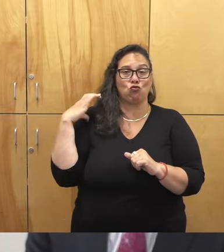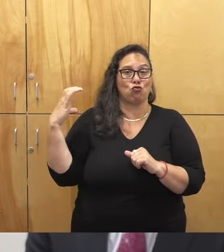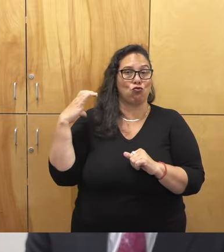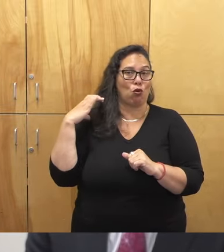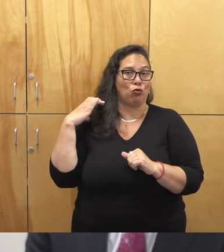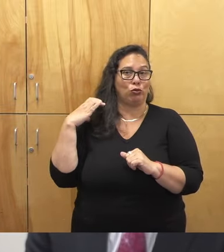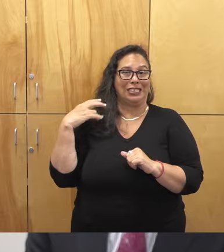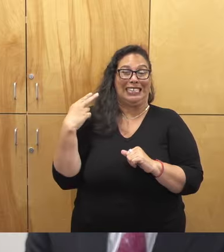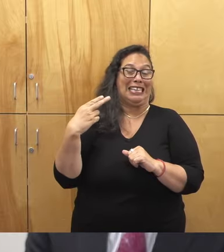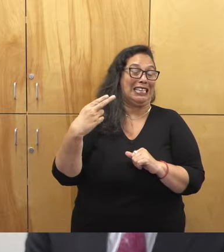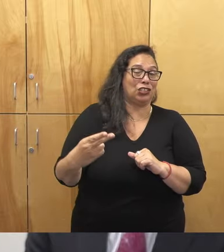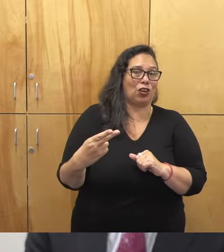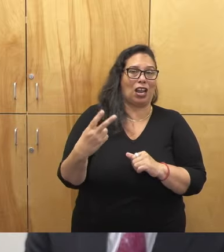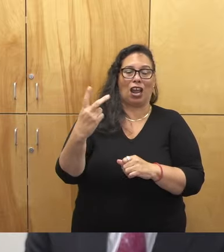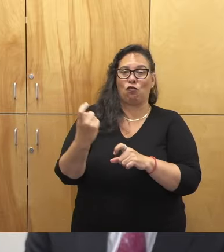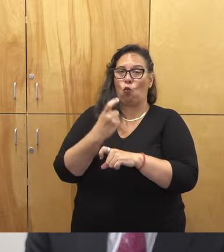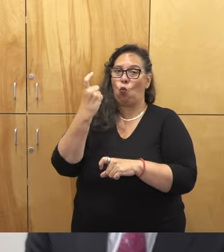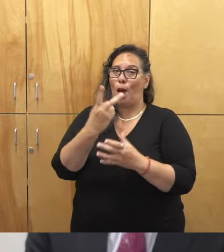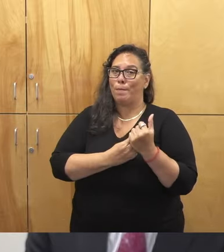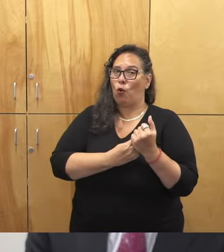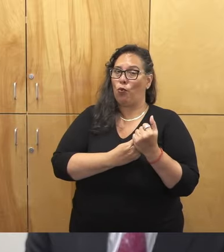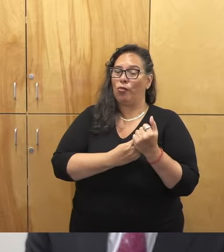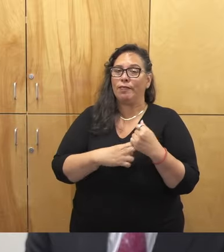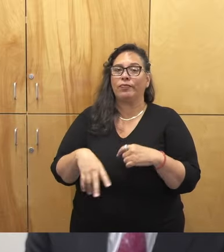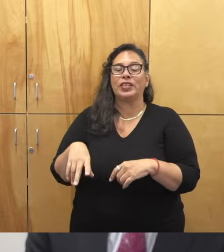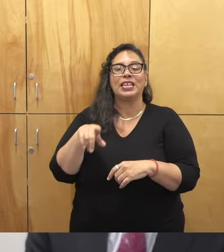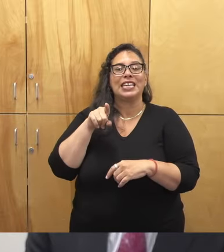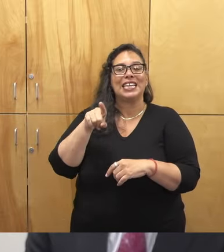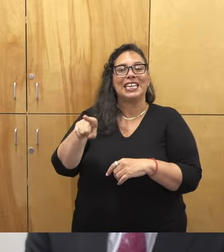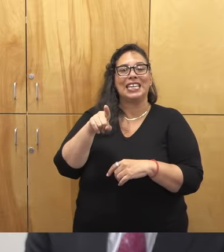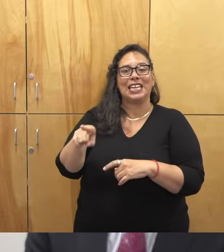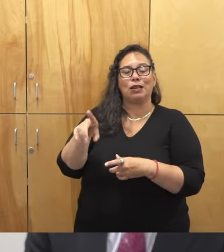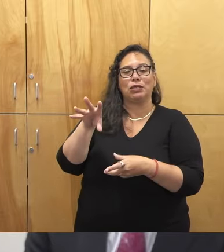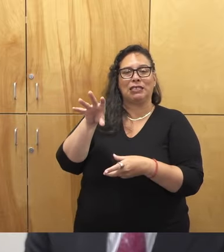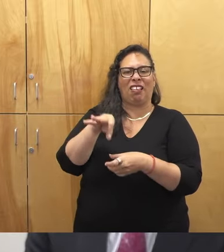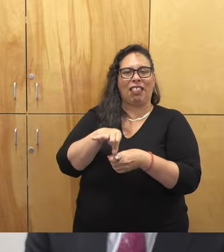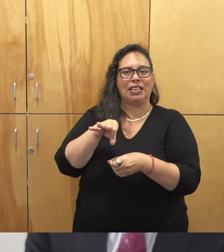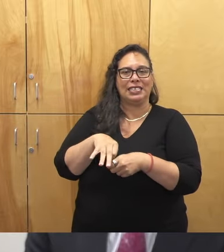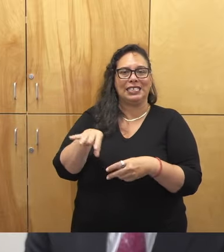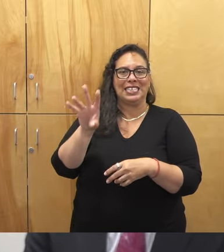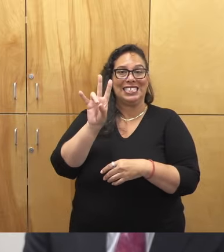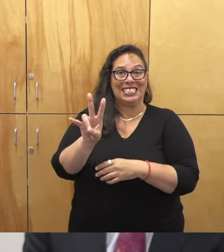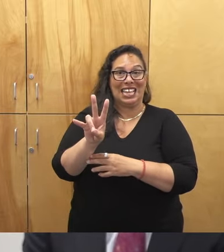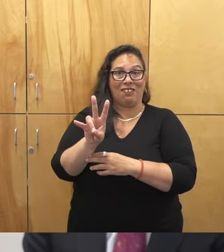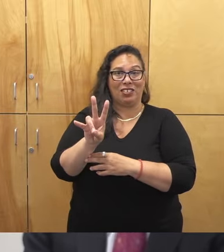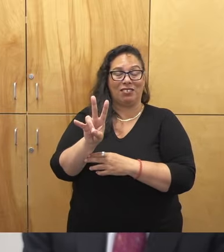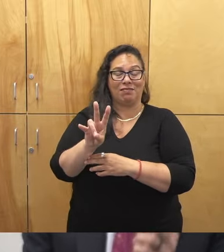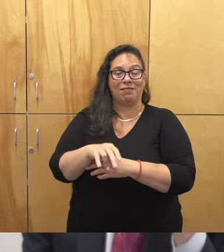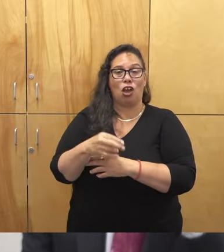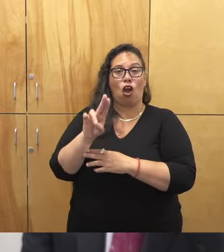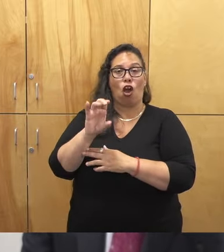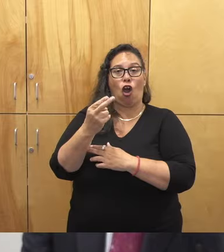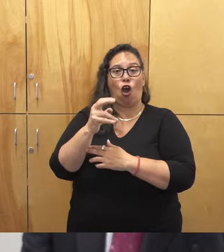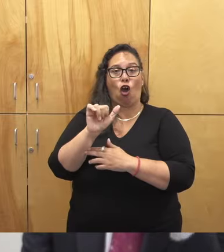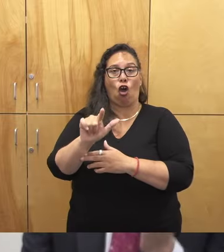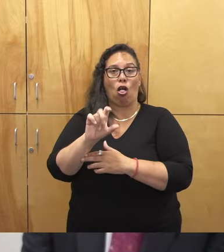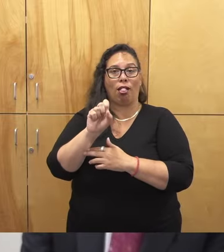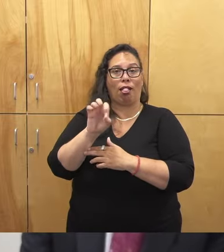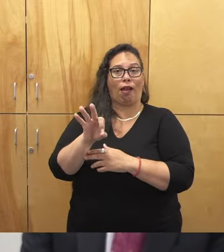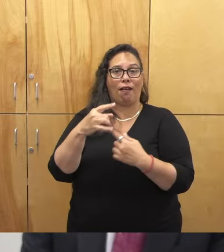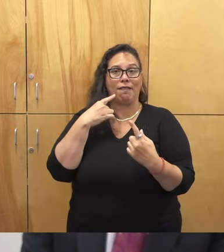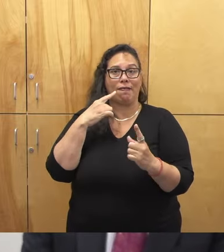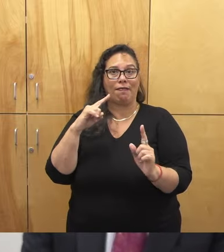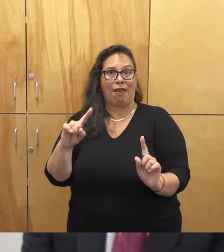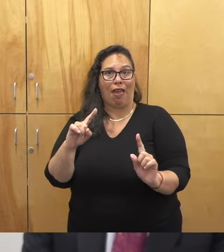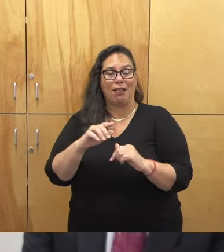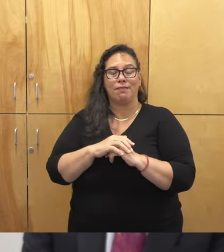both of those awards. He's been elected to 7 Hall of Fames, including the CIF Hall of Fame. He's